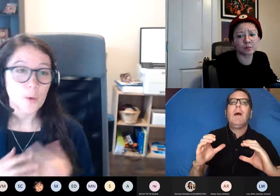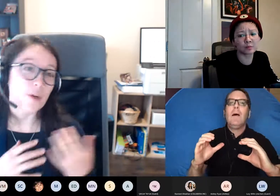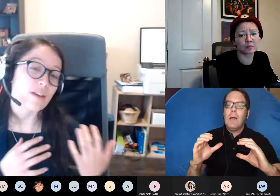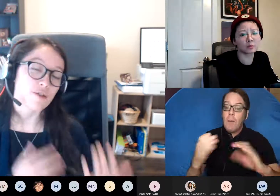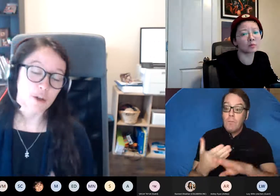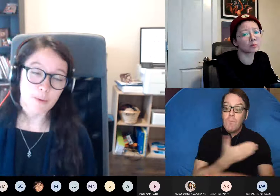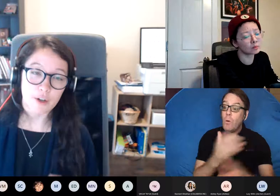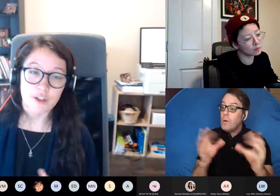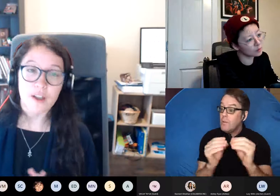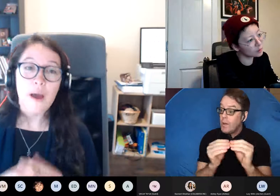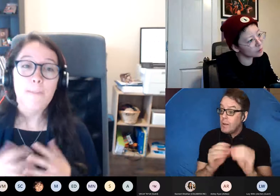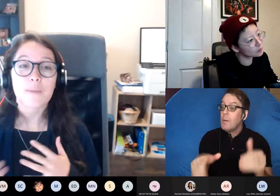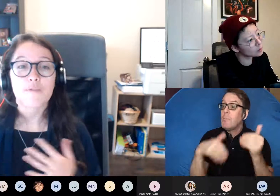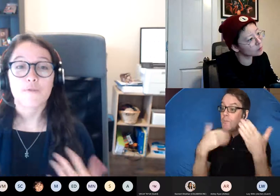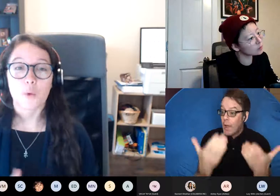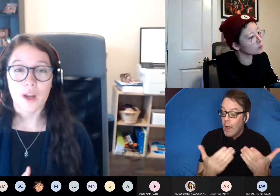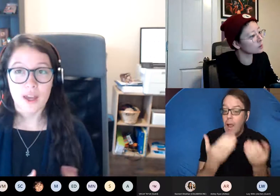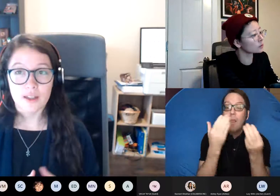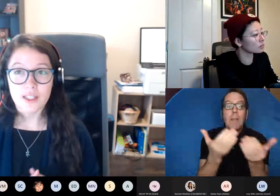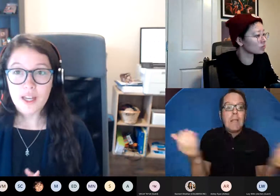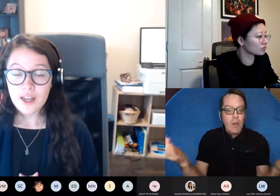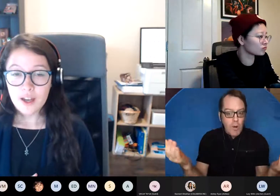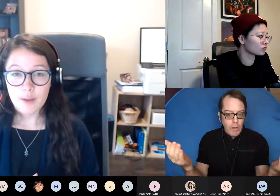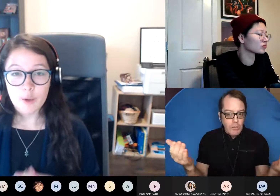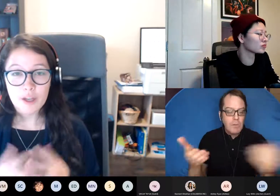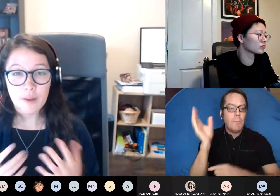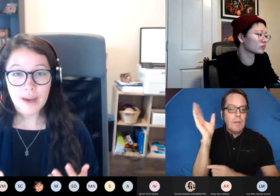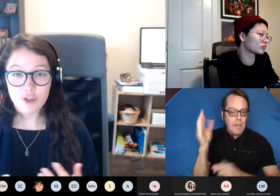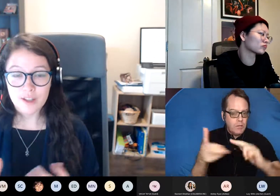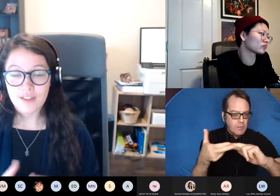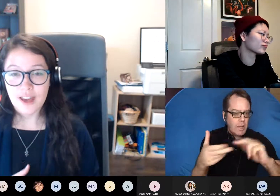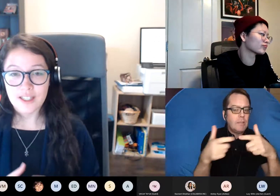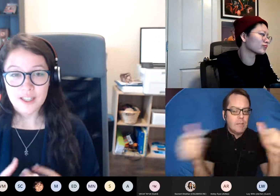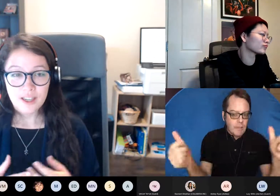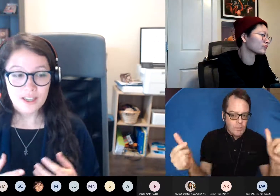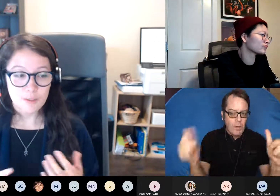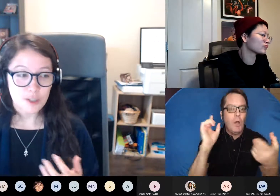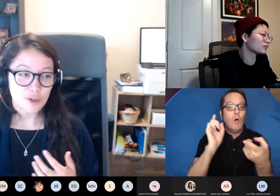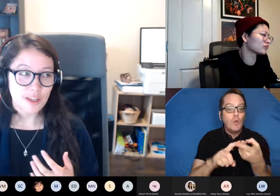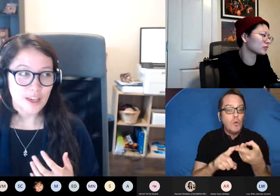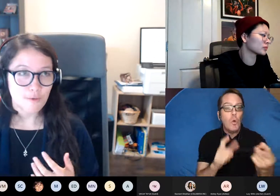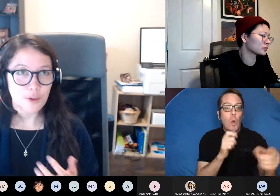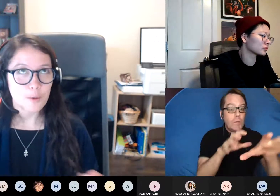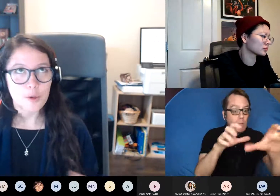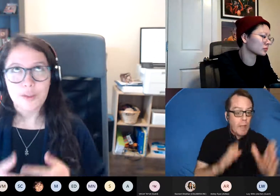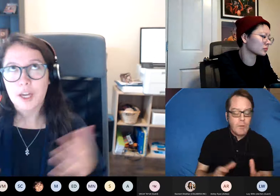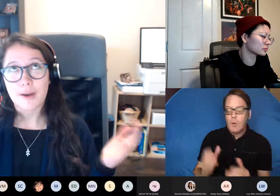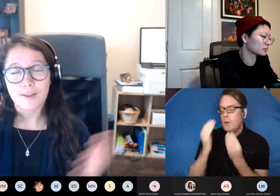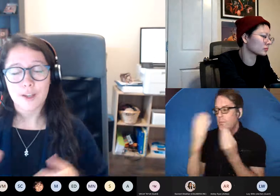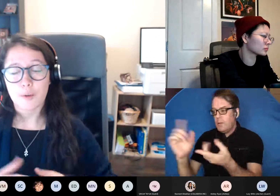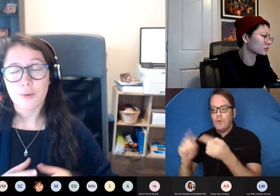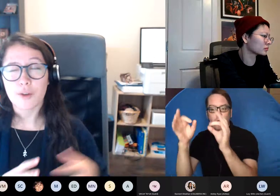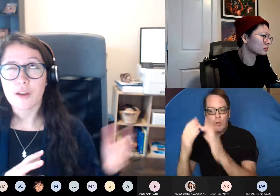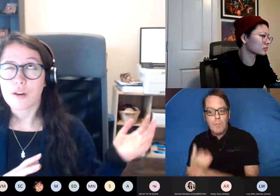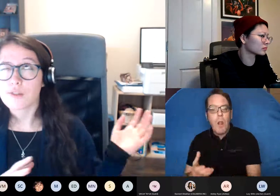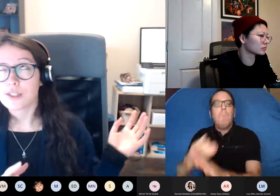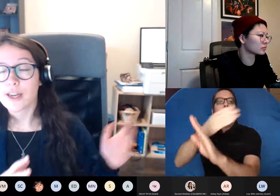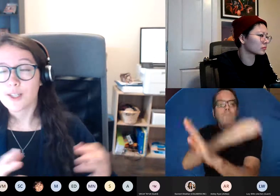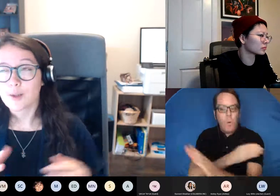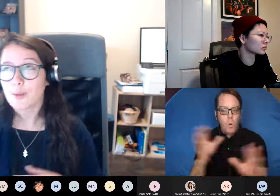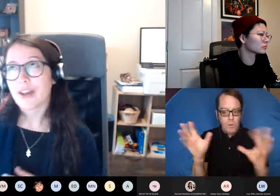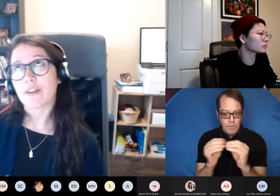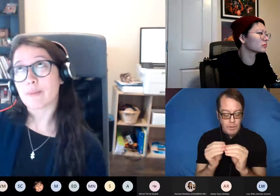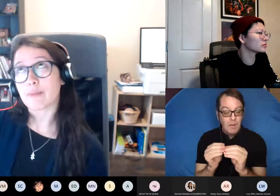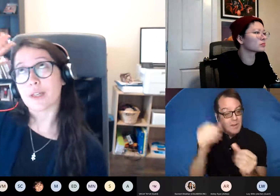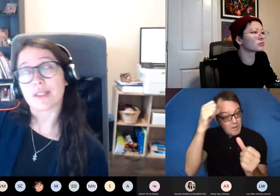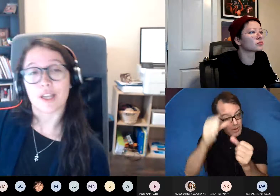captioner or the interpreters beforehand. You can imagine that, especially if you think about pre-COVID